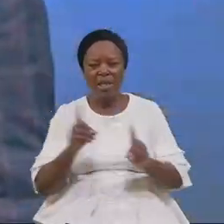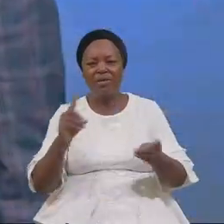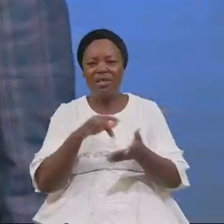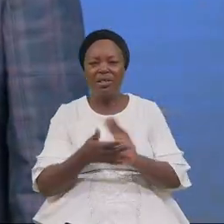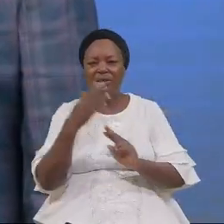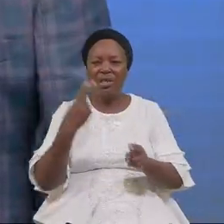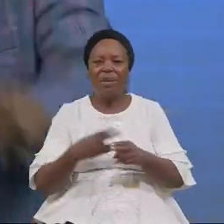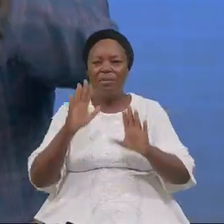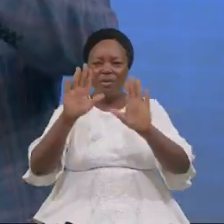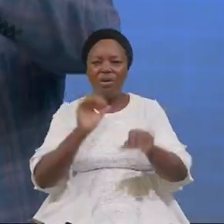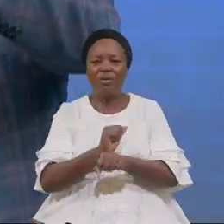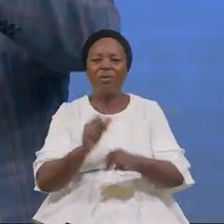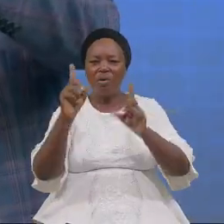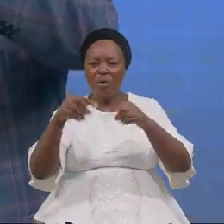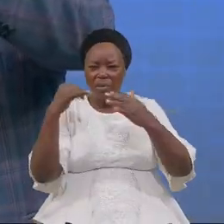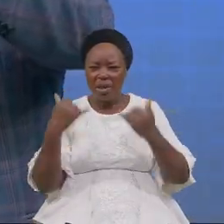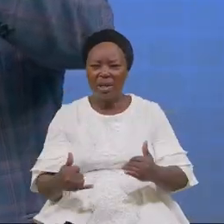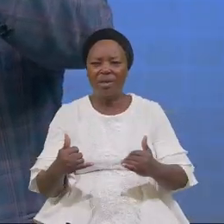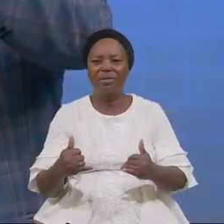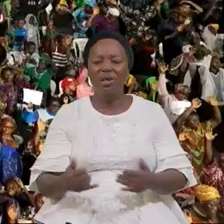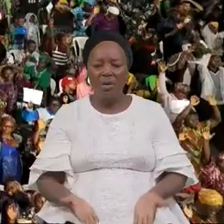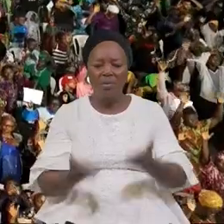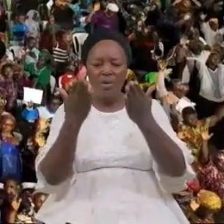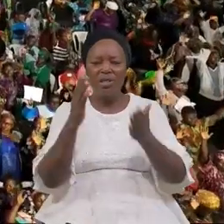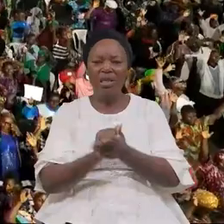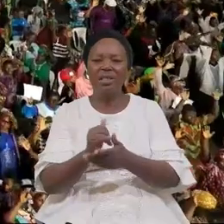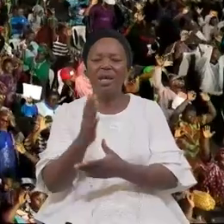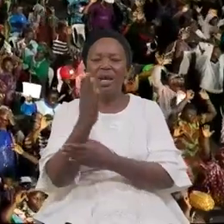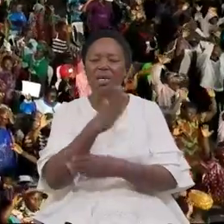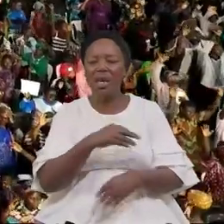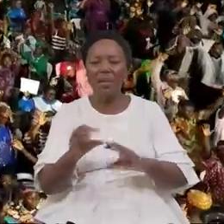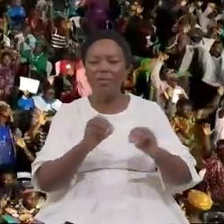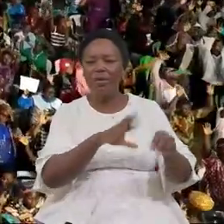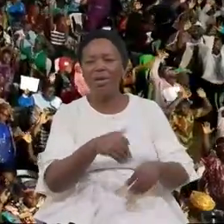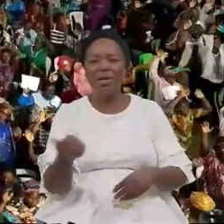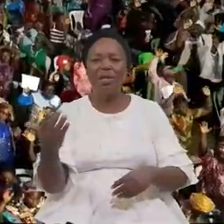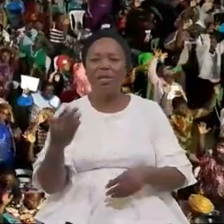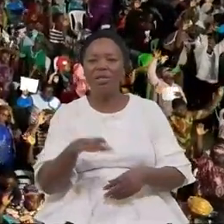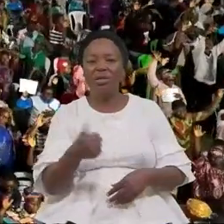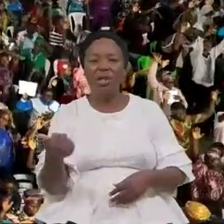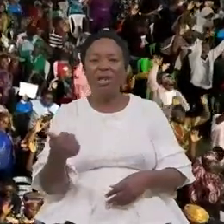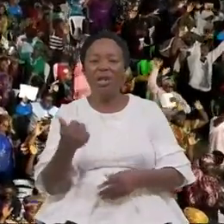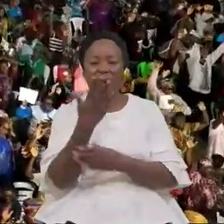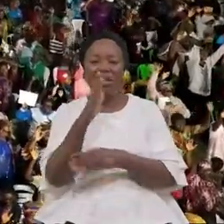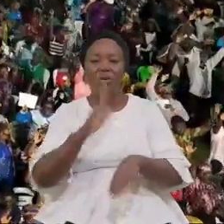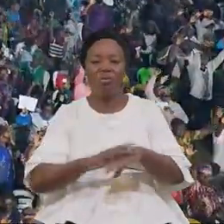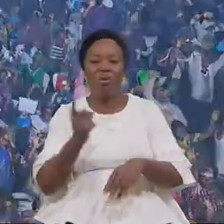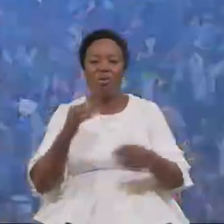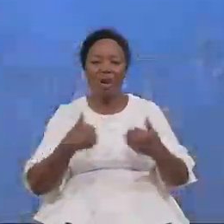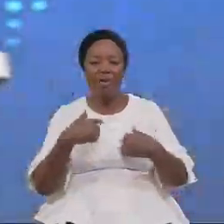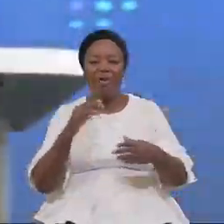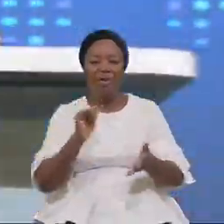miracle, come in now. Raise up that hand and lay the other hand where you have the